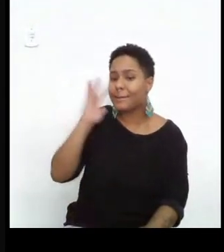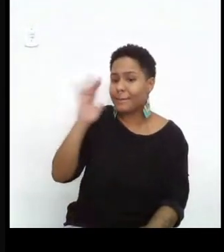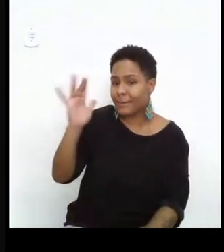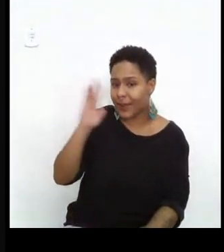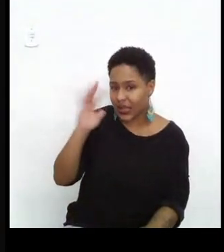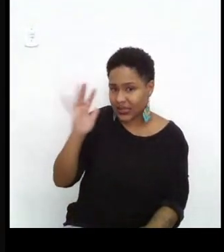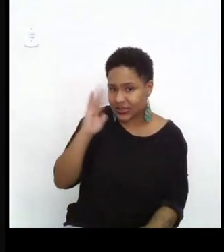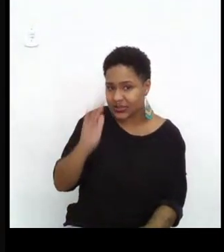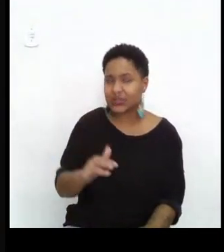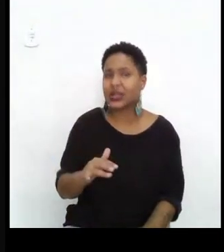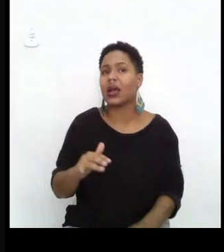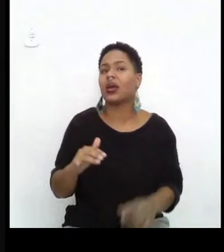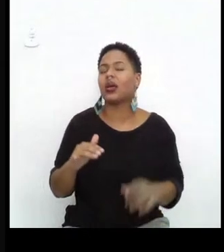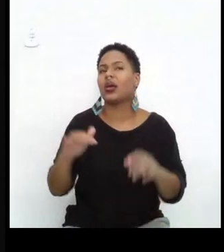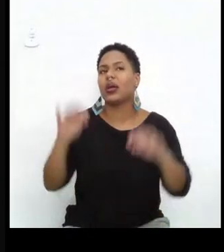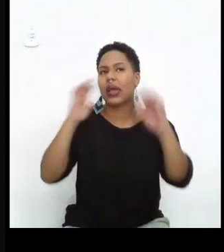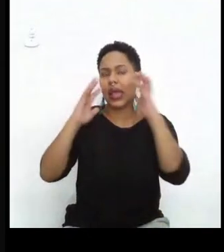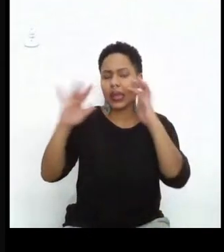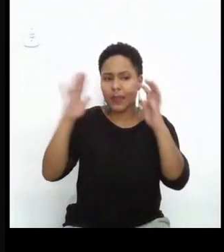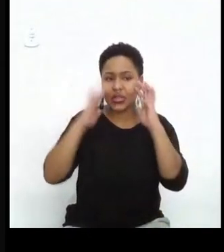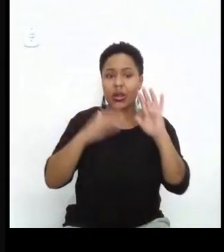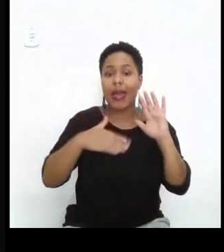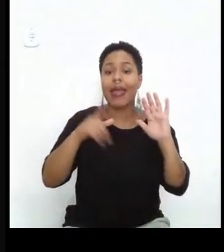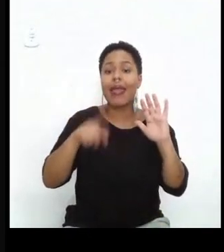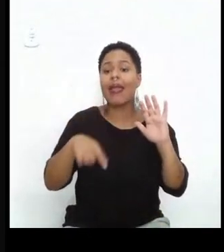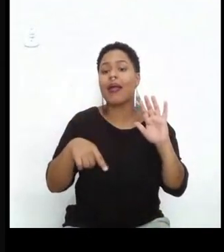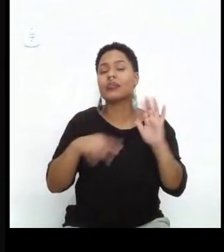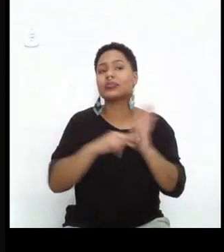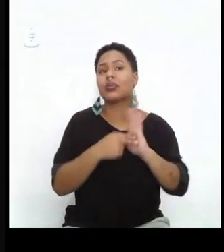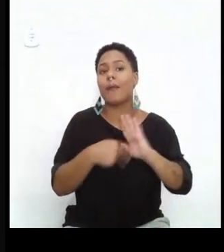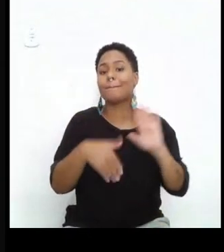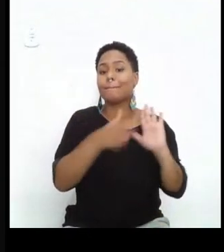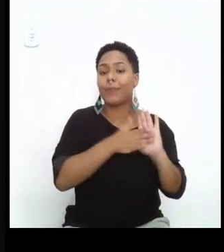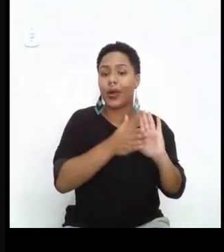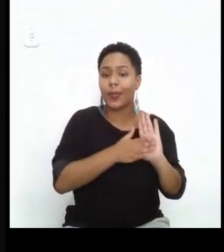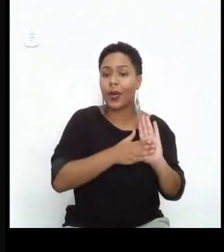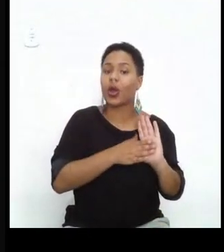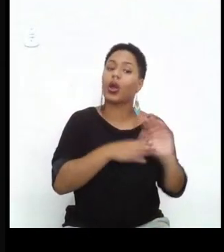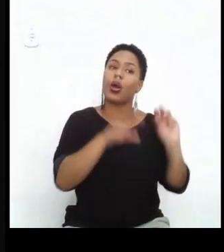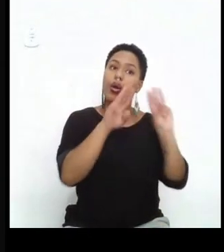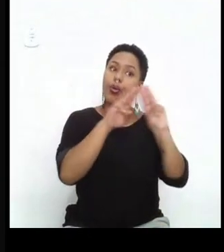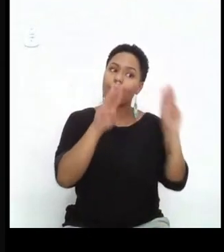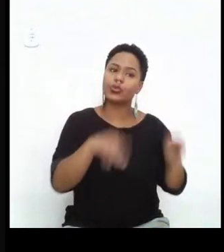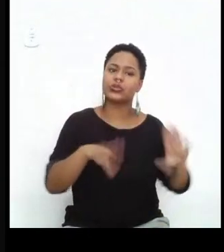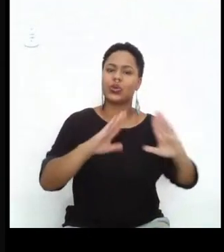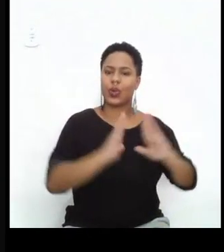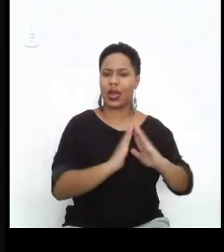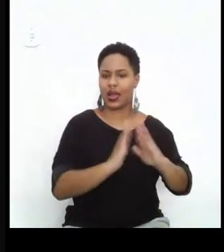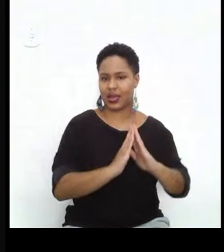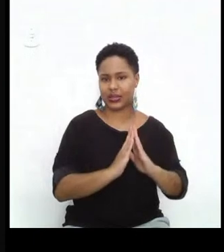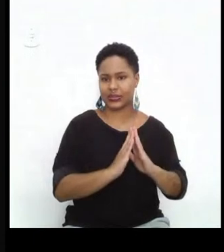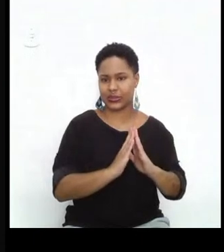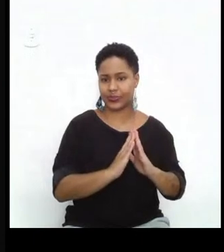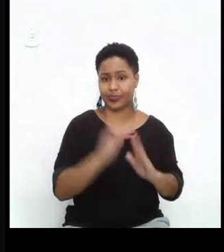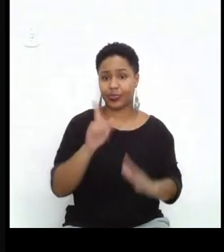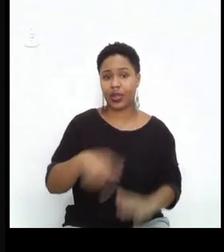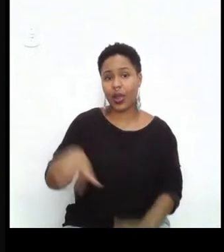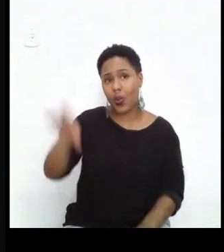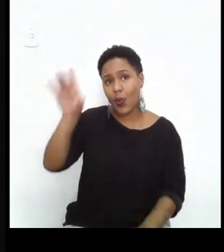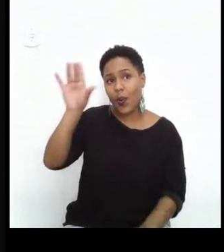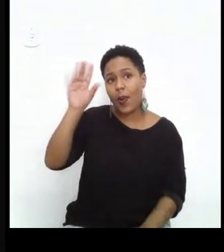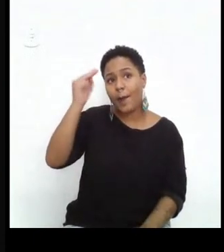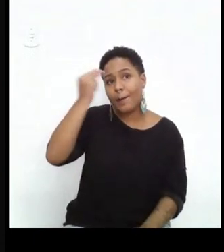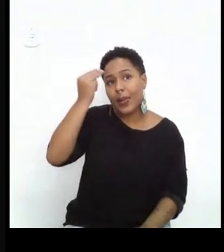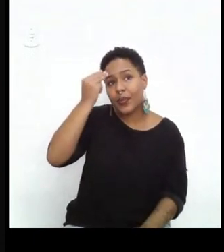estou fazendo por arranjo mídia informou o banco de dados of